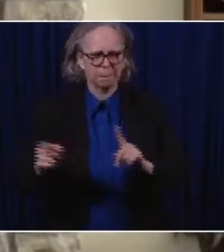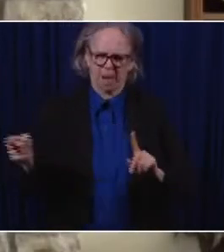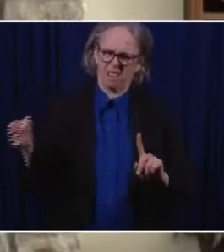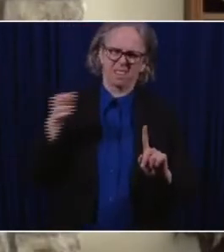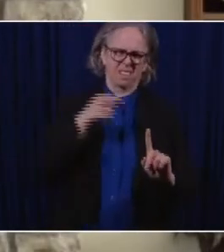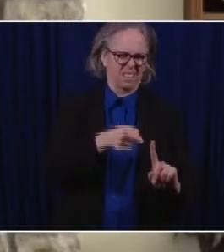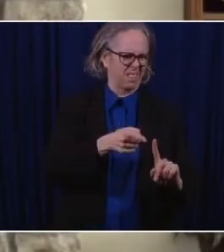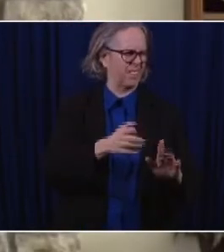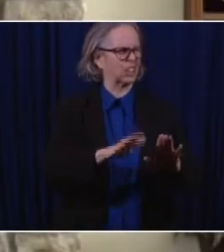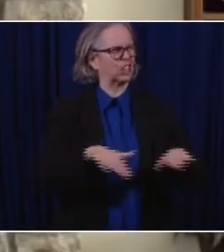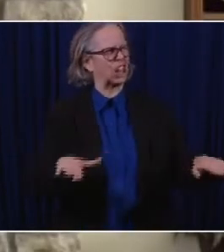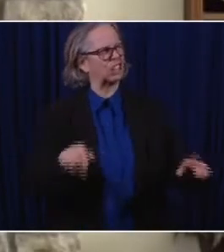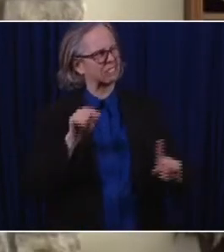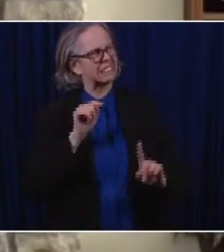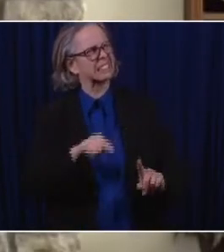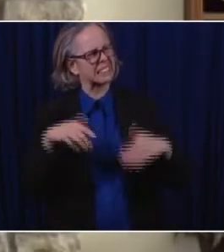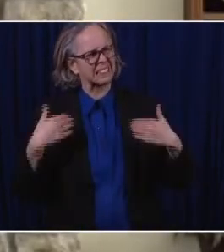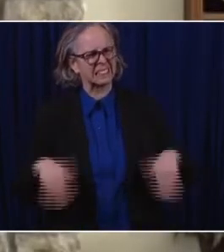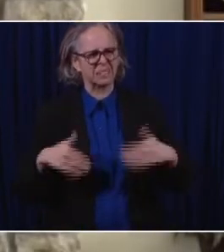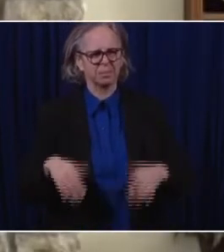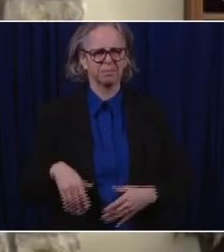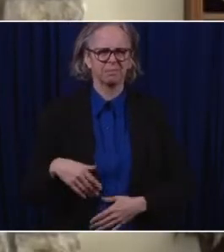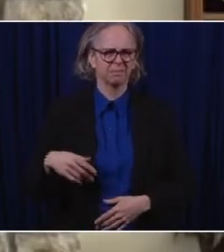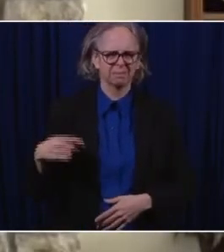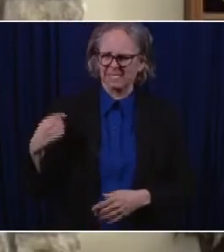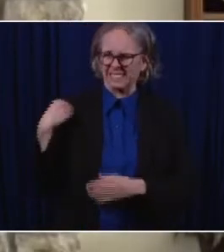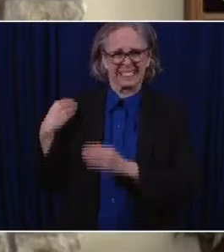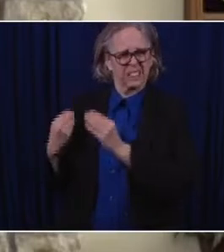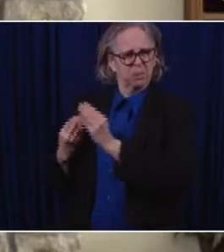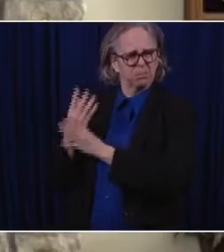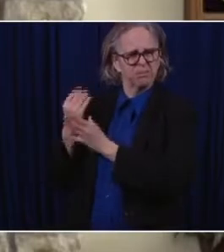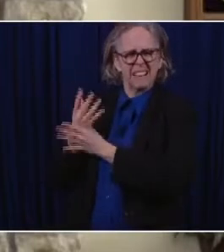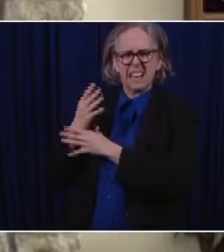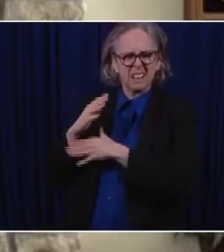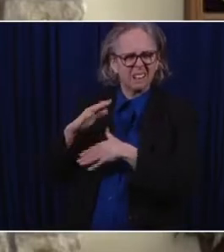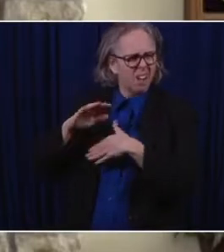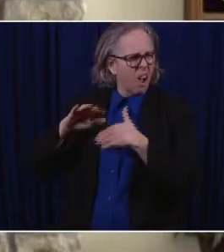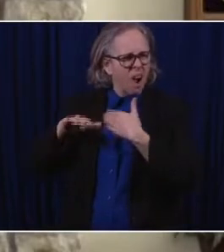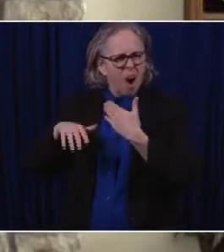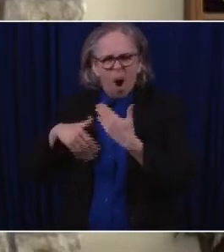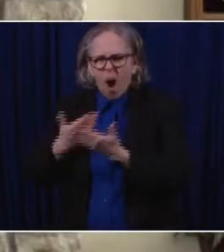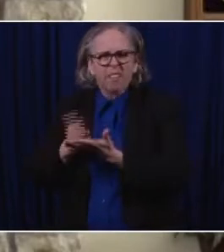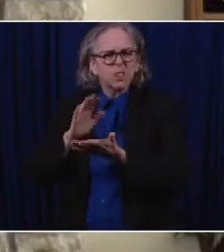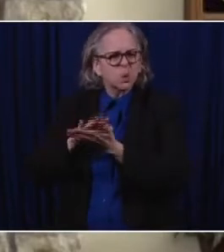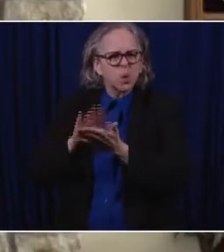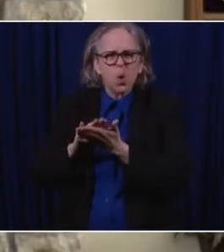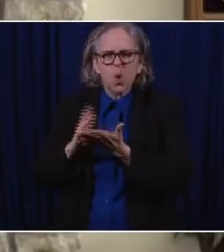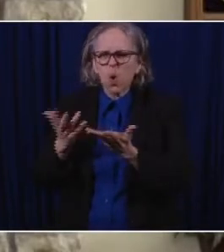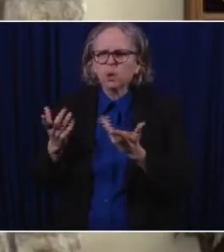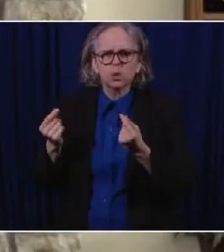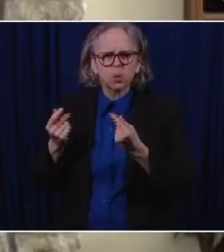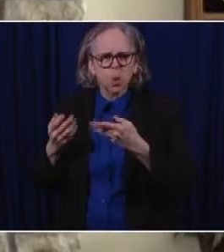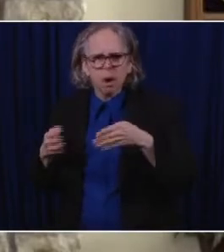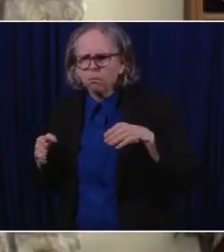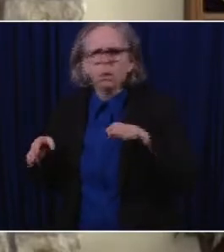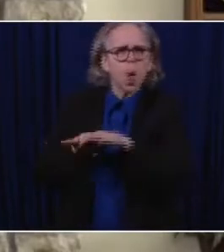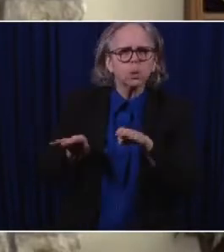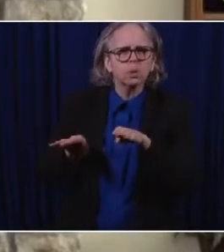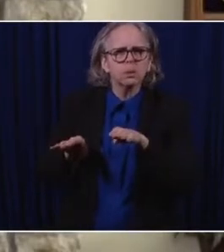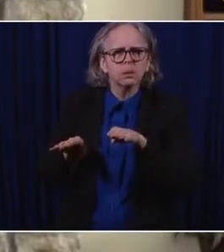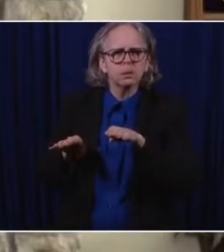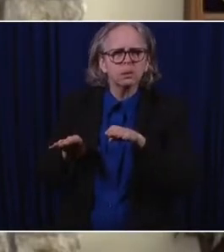Ohio children were out of school. And during this academic year, some kids have been entirely